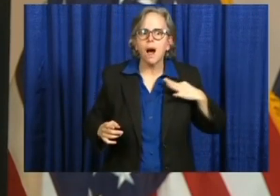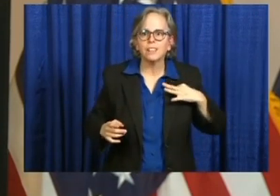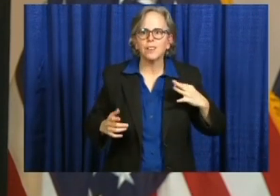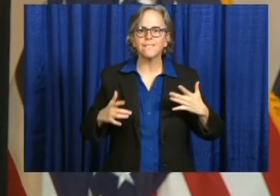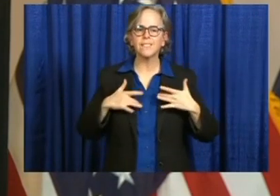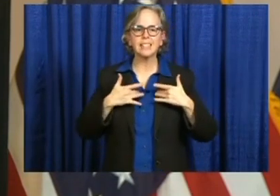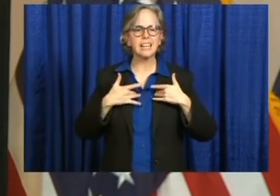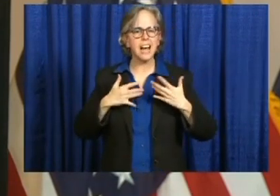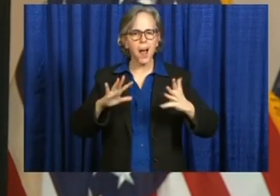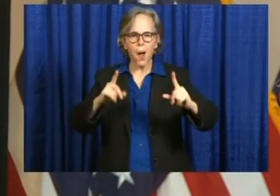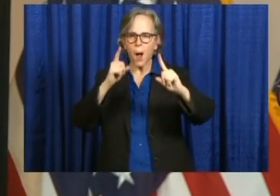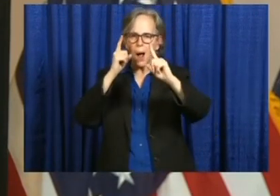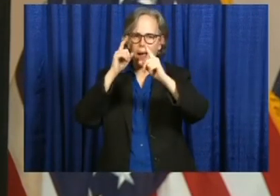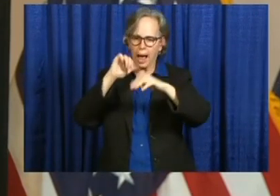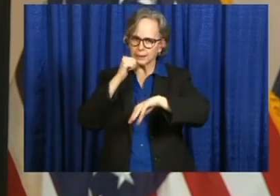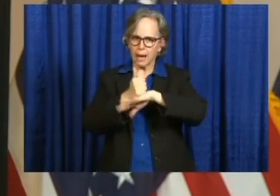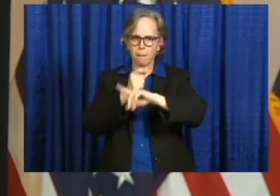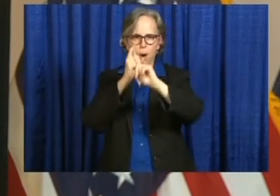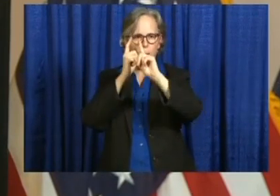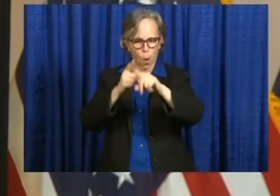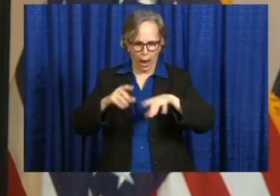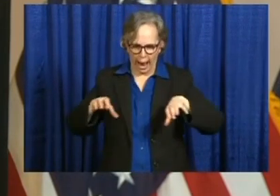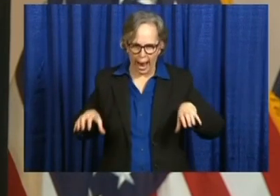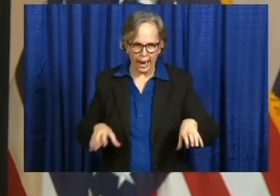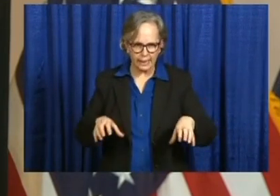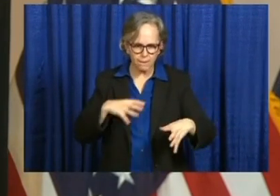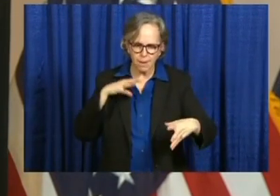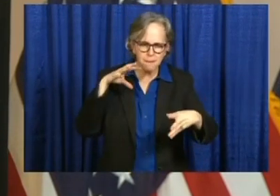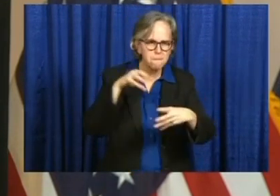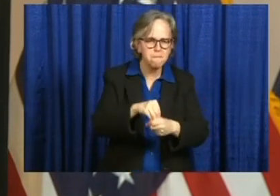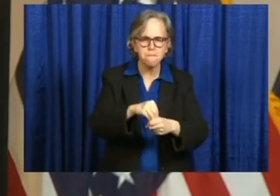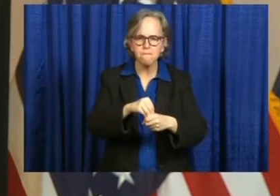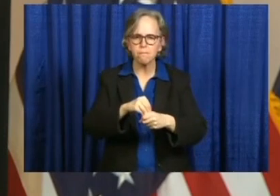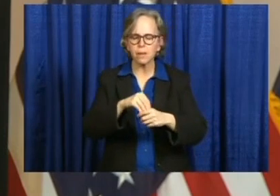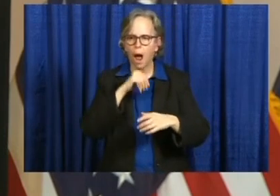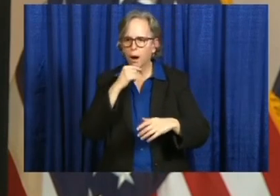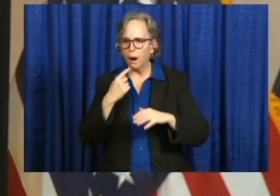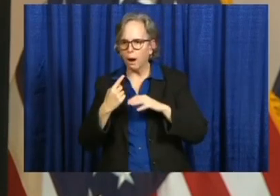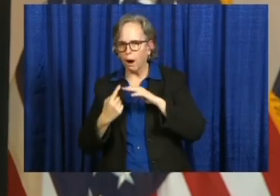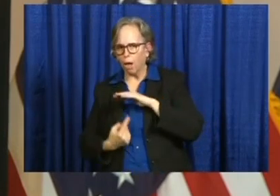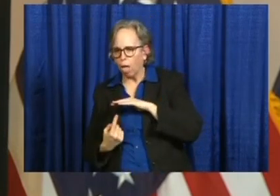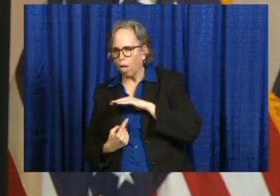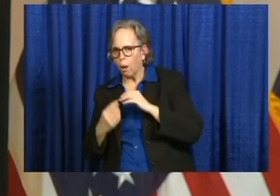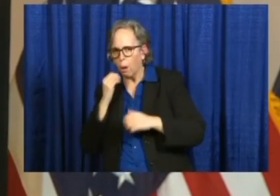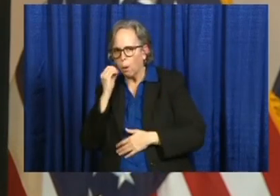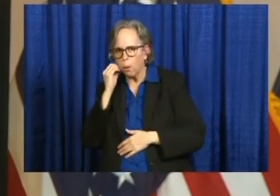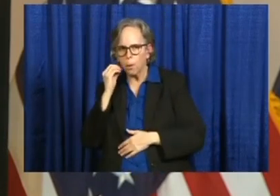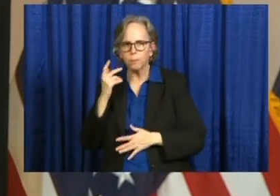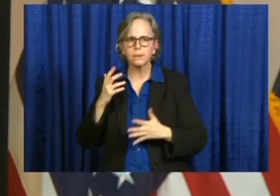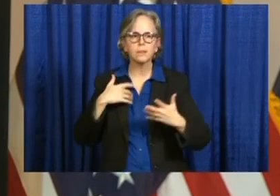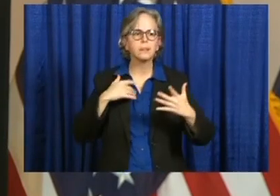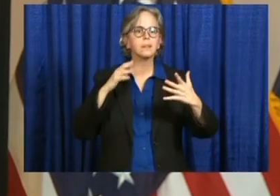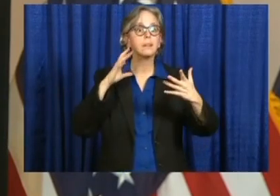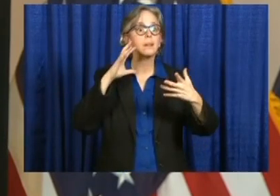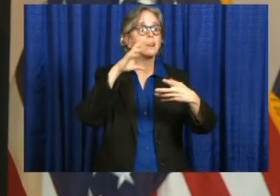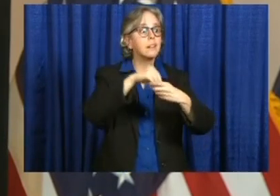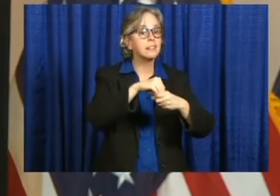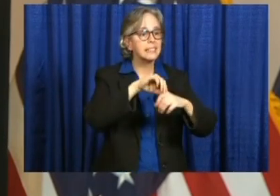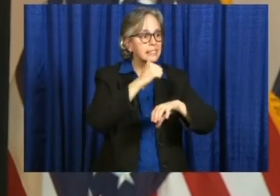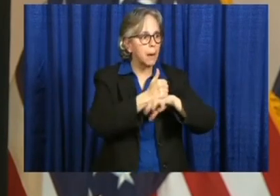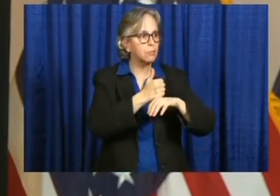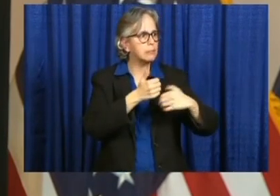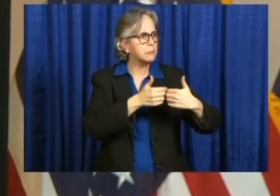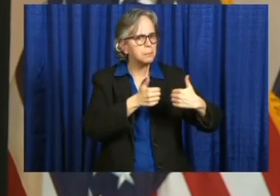activities in the work and school environment, and then having other space in your home to enjoy your family or leisure